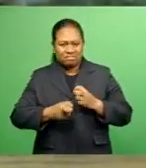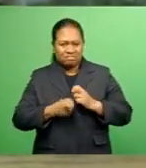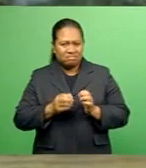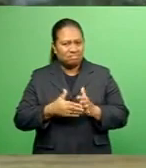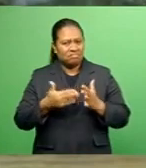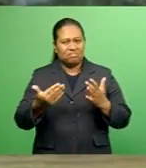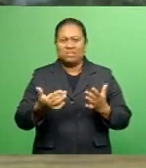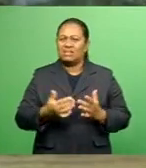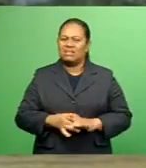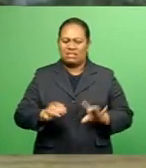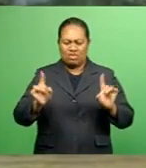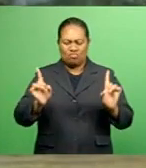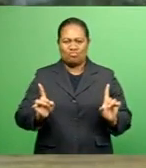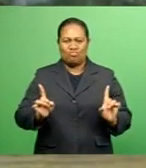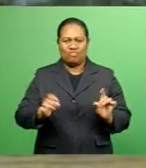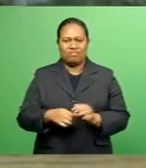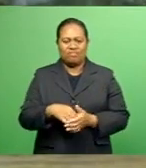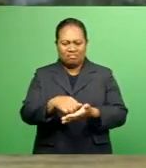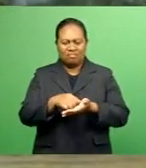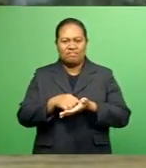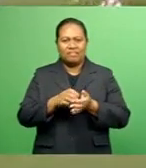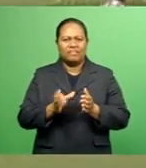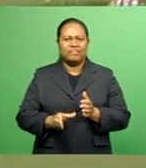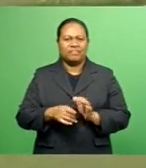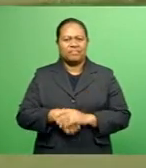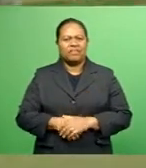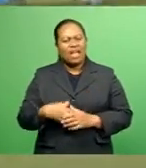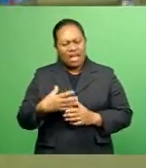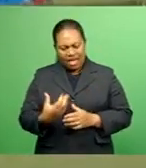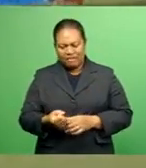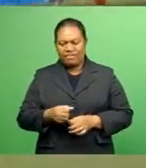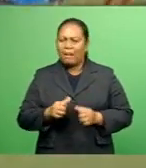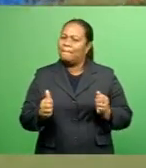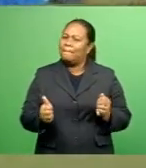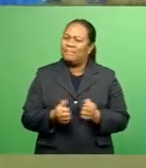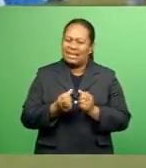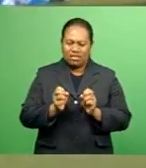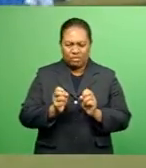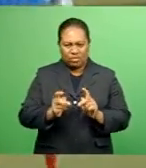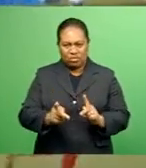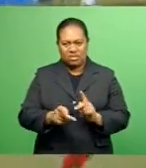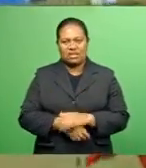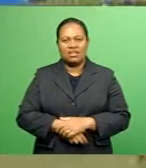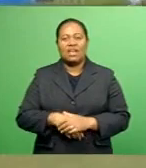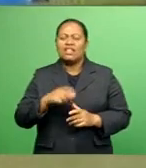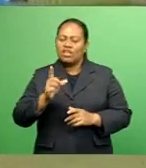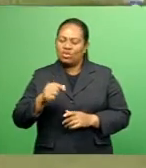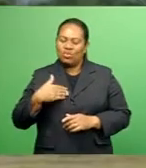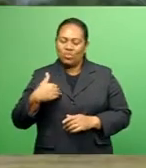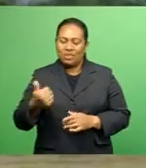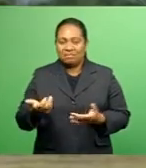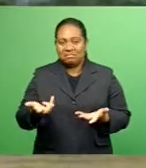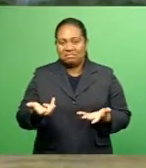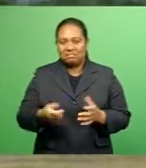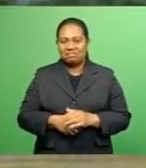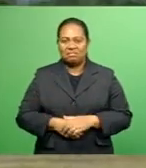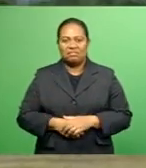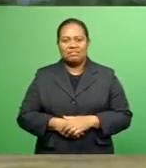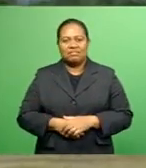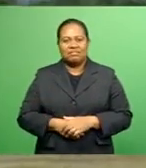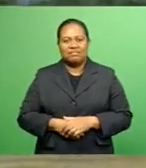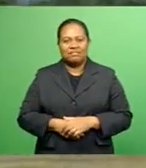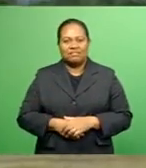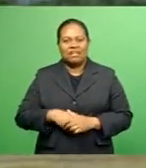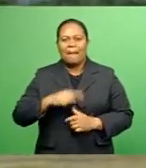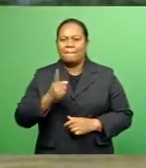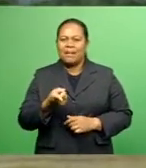goal. And I think they had a lot of chances, our midfielders and the backline. They really did well, strikers too, but only